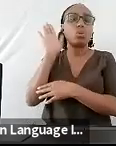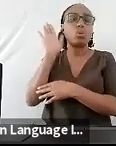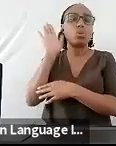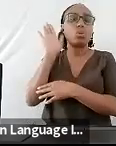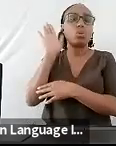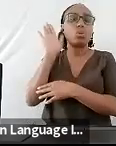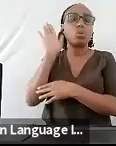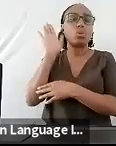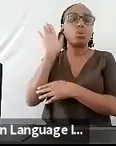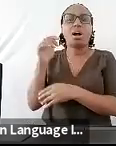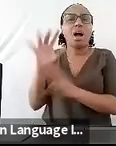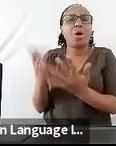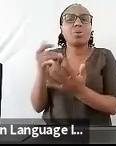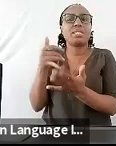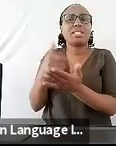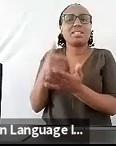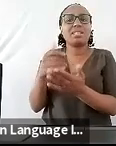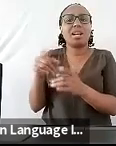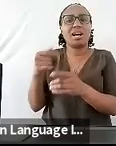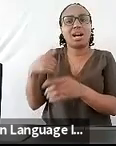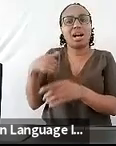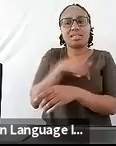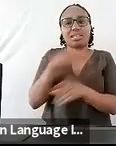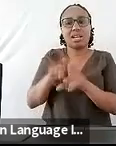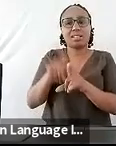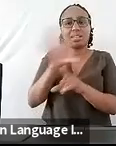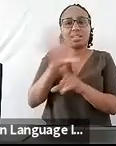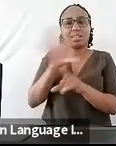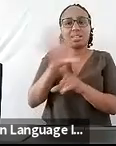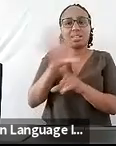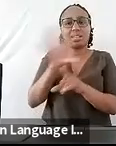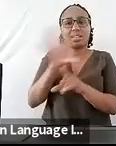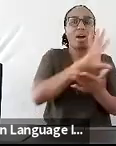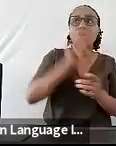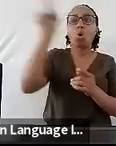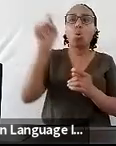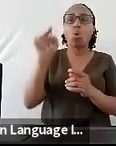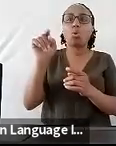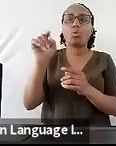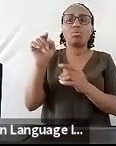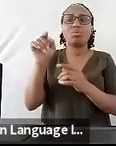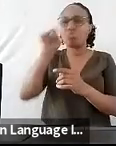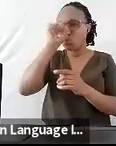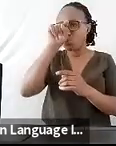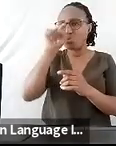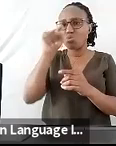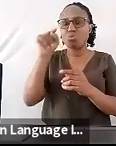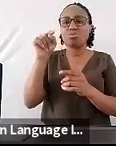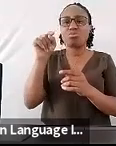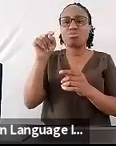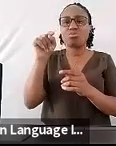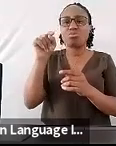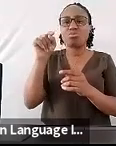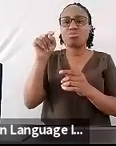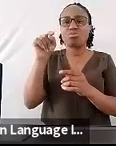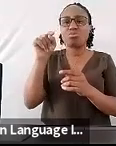traveling to the West as an African, but what is it looking like for Africans traveling in Africa, for Africans trying to belong in a